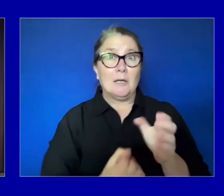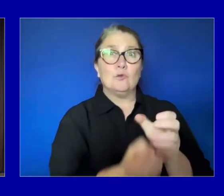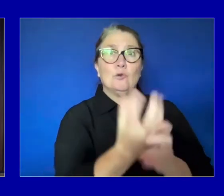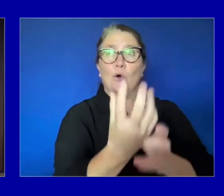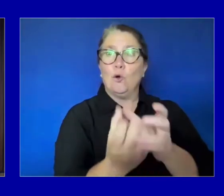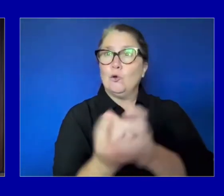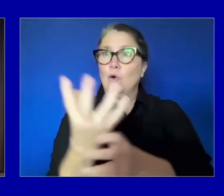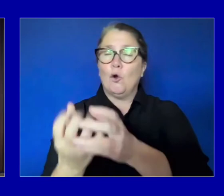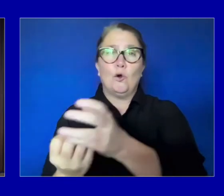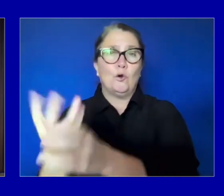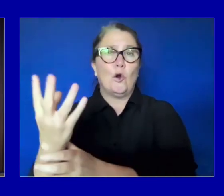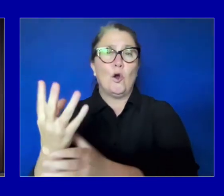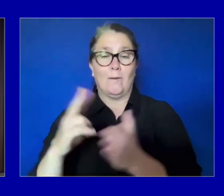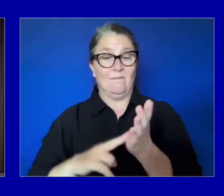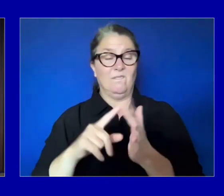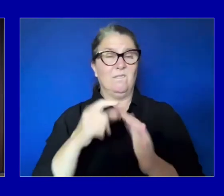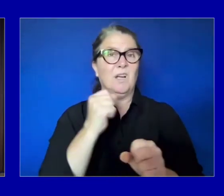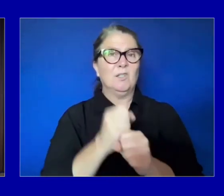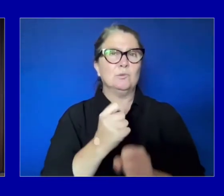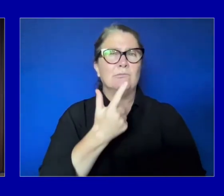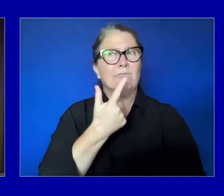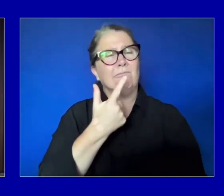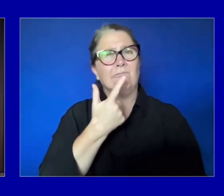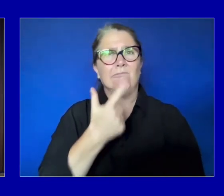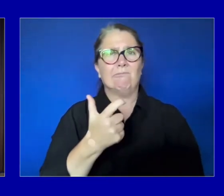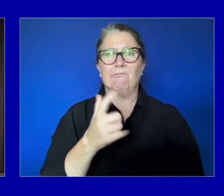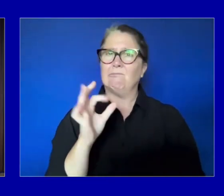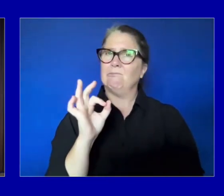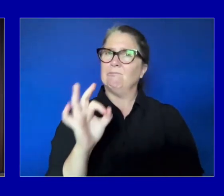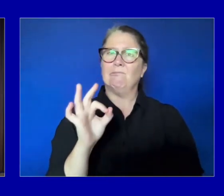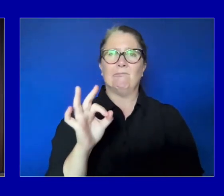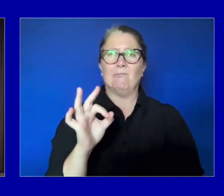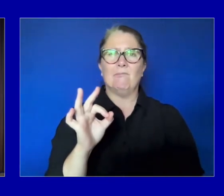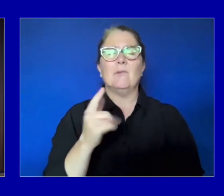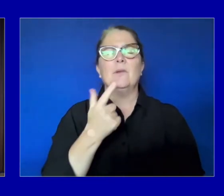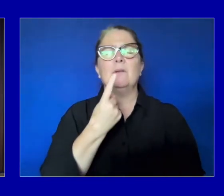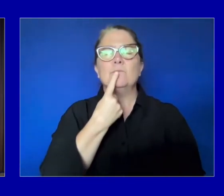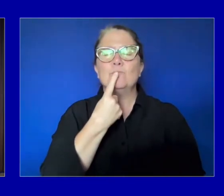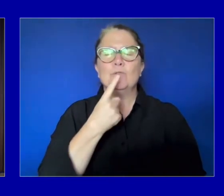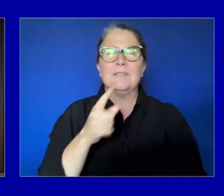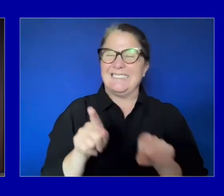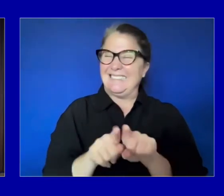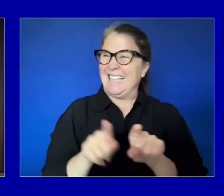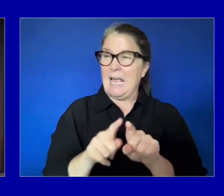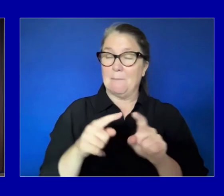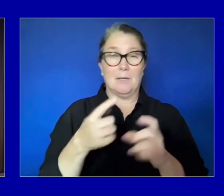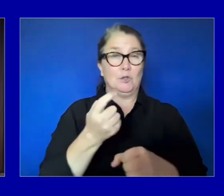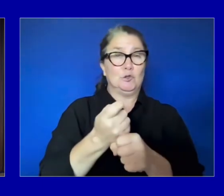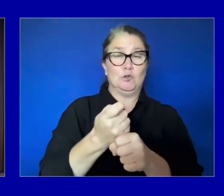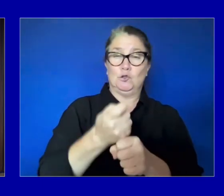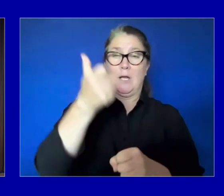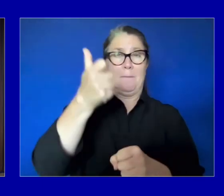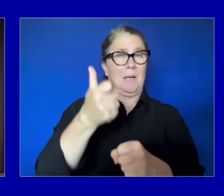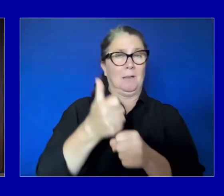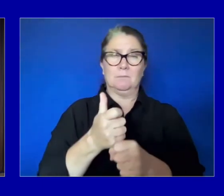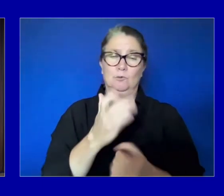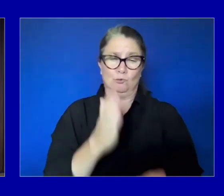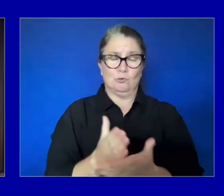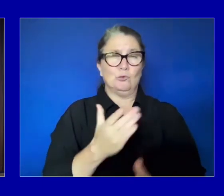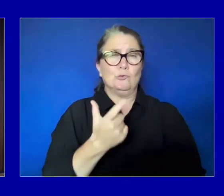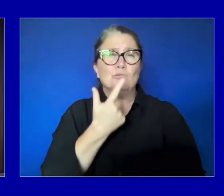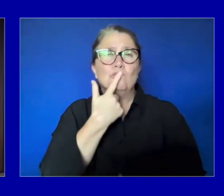you know, I'm not over rating it by saying it tastes like champagne. It, it is, it is a wonderful food and